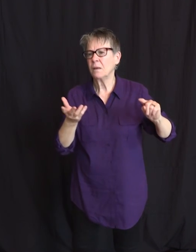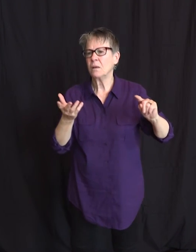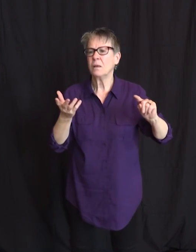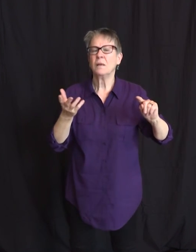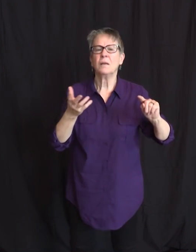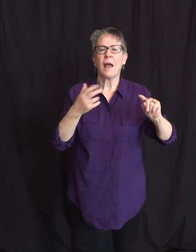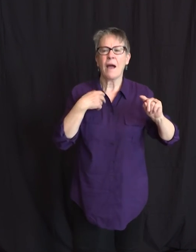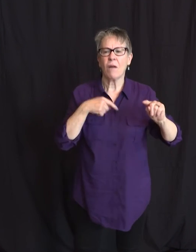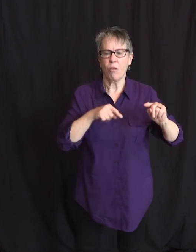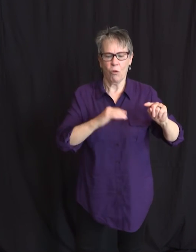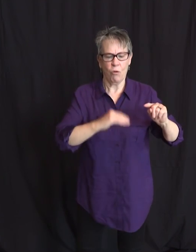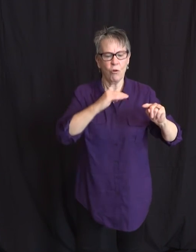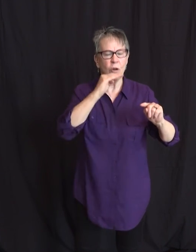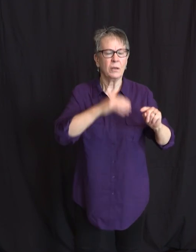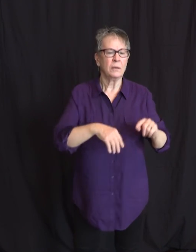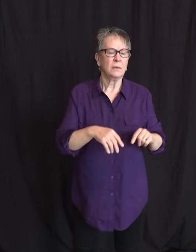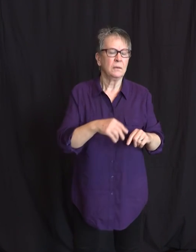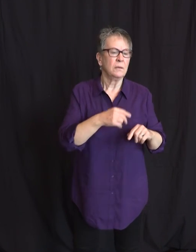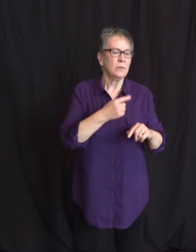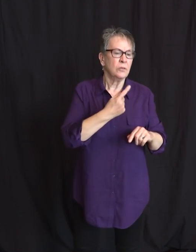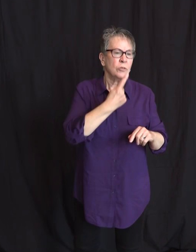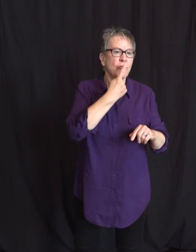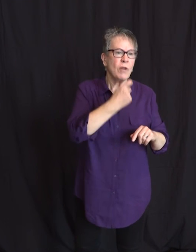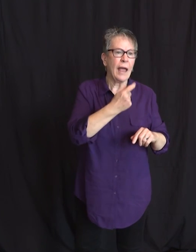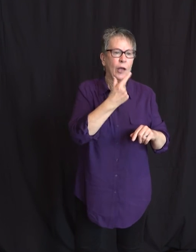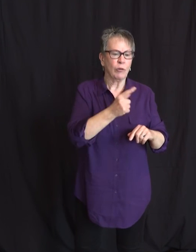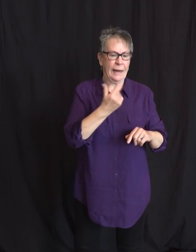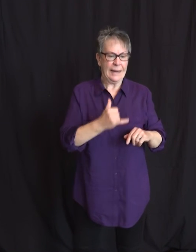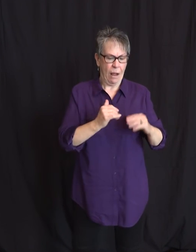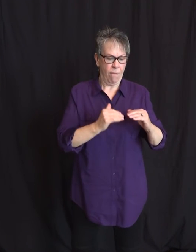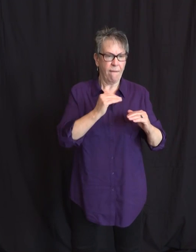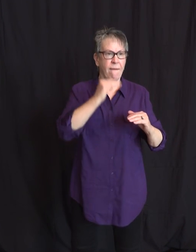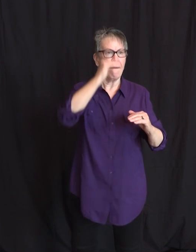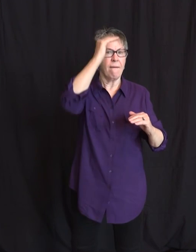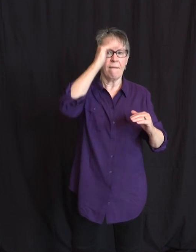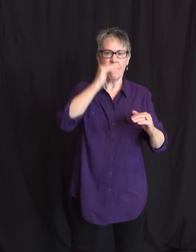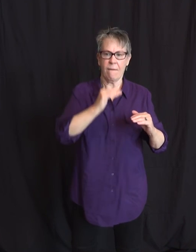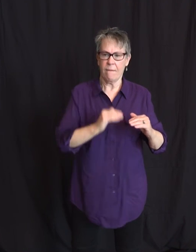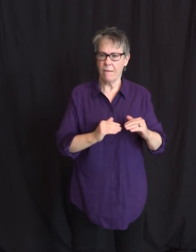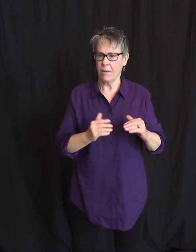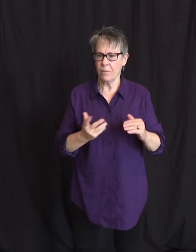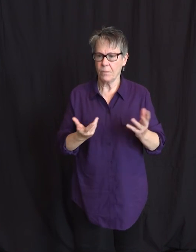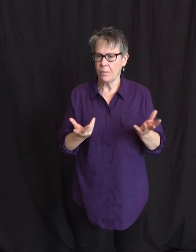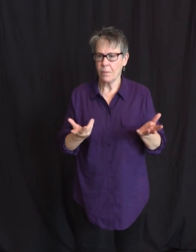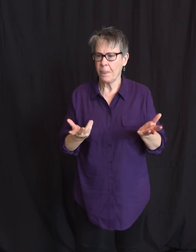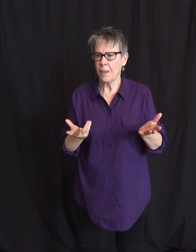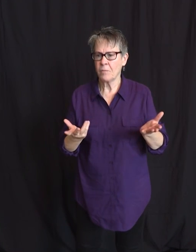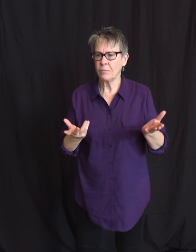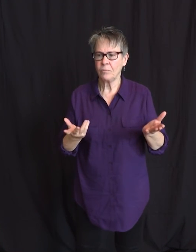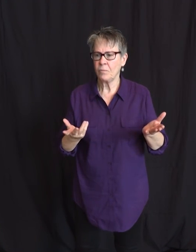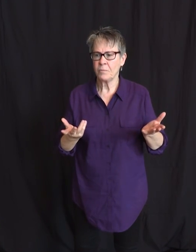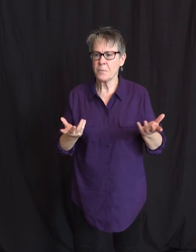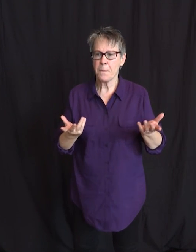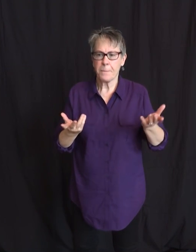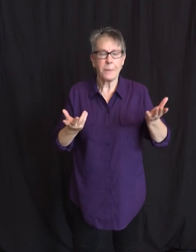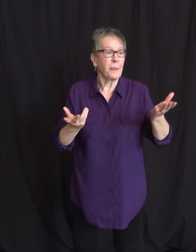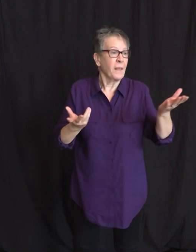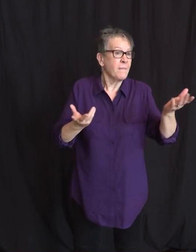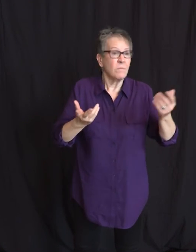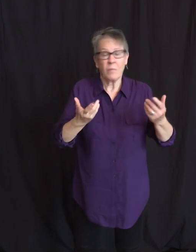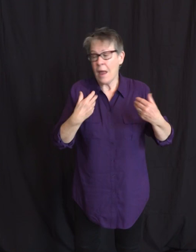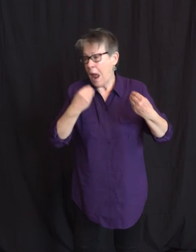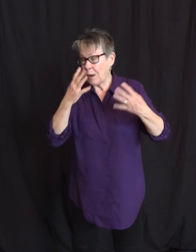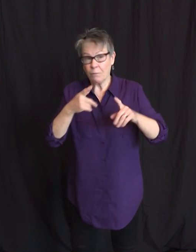being used somewhere else, we'll take it for here. But it's also got to be, again, fact-based, but it's got to work for here. So it's got to be something